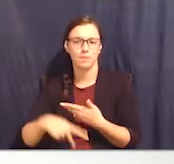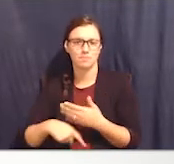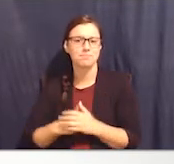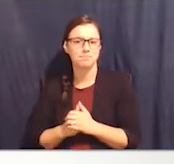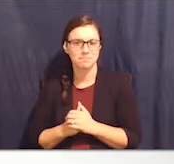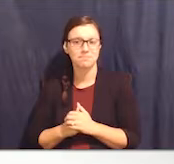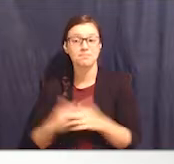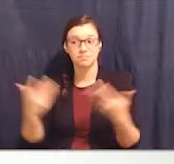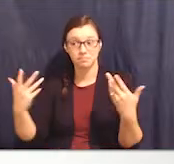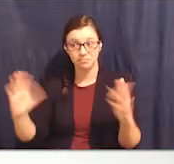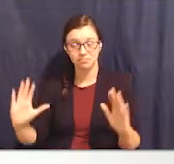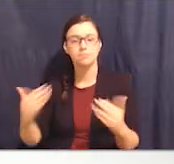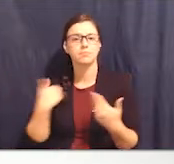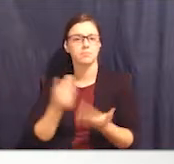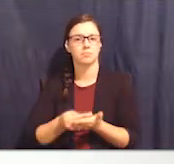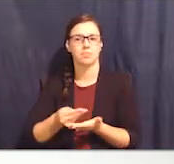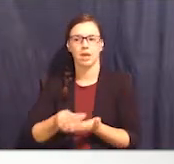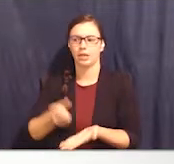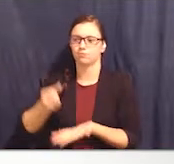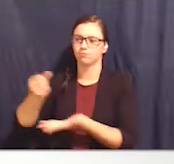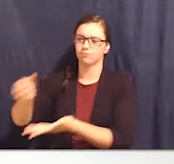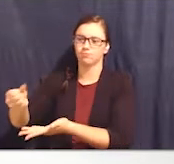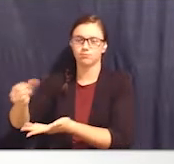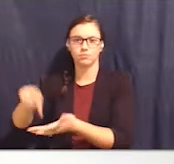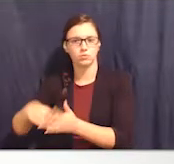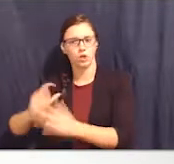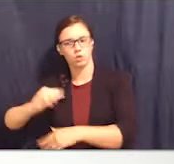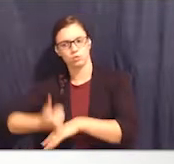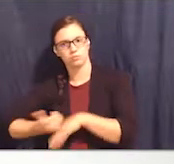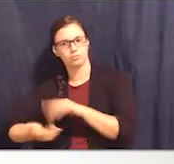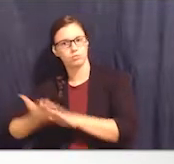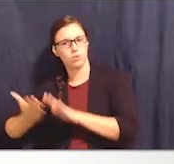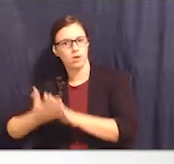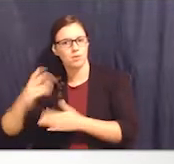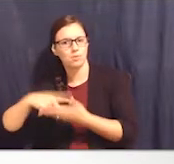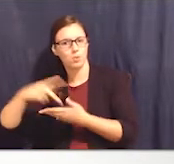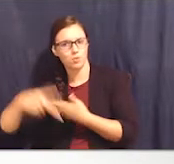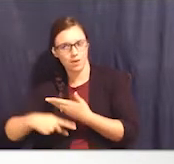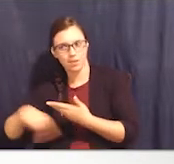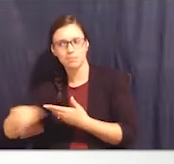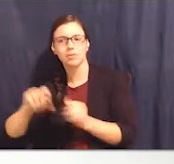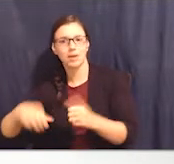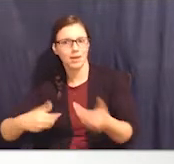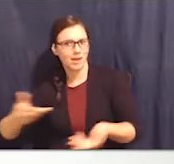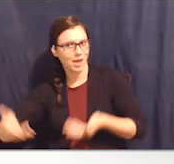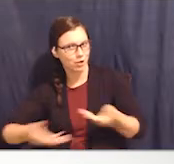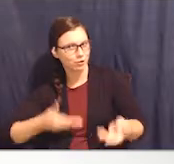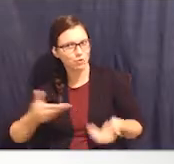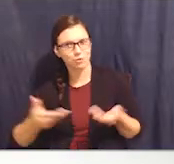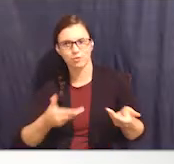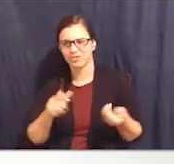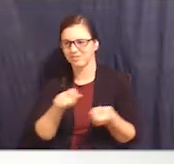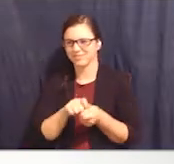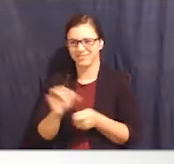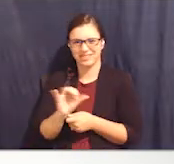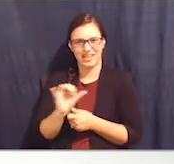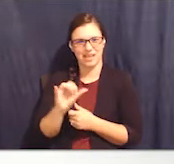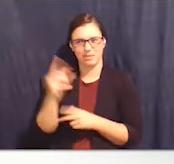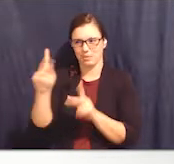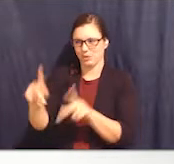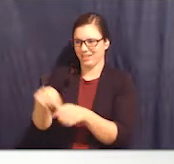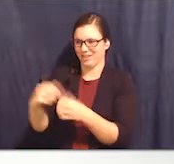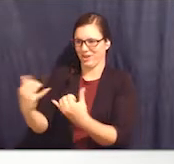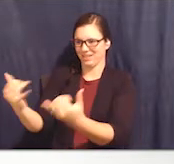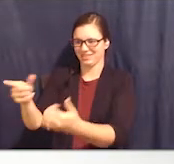experiential post-secondary education, and employment opportunities for students with intellectual disabilities through post-secondary education